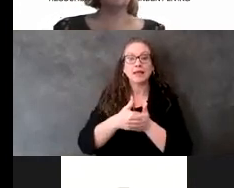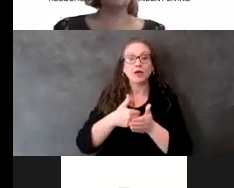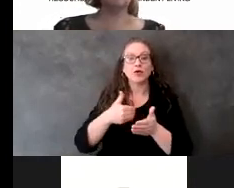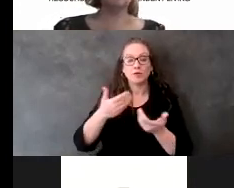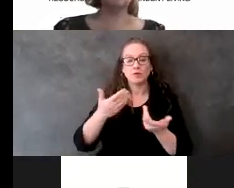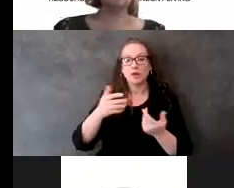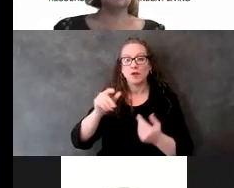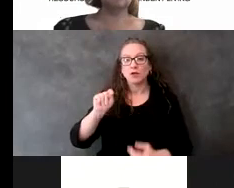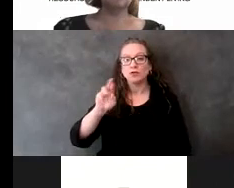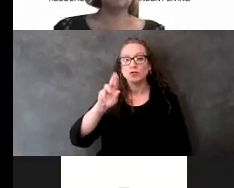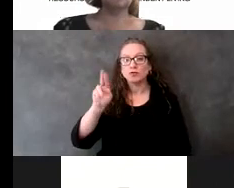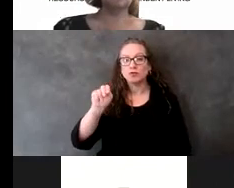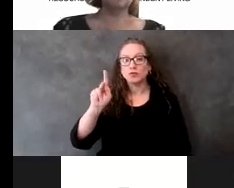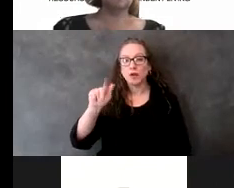tiles,